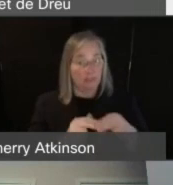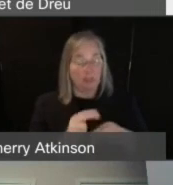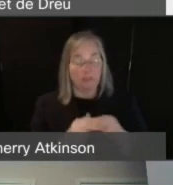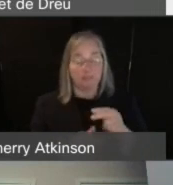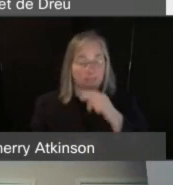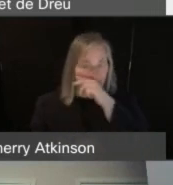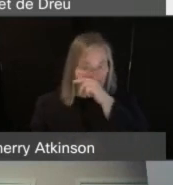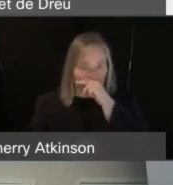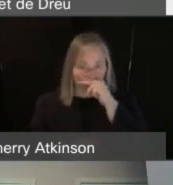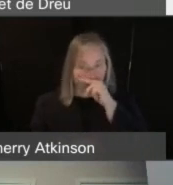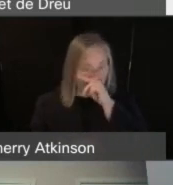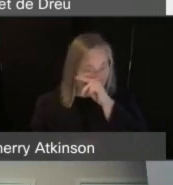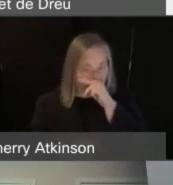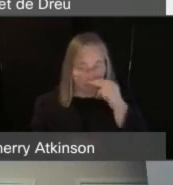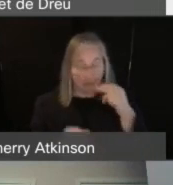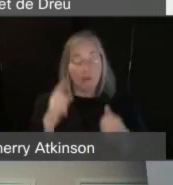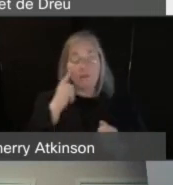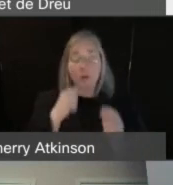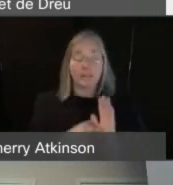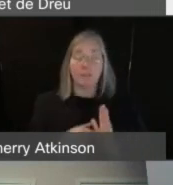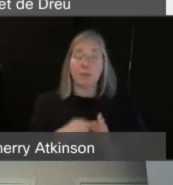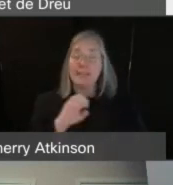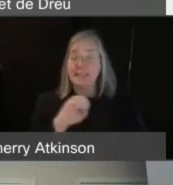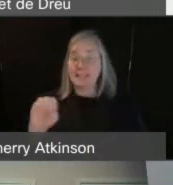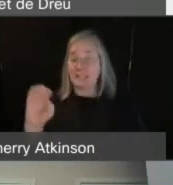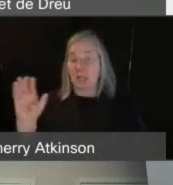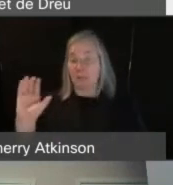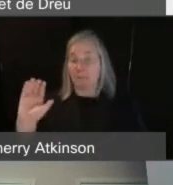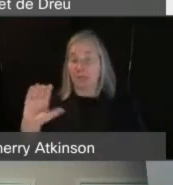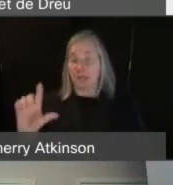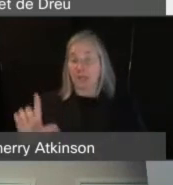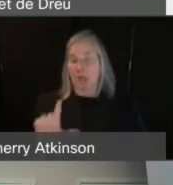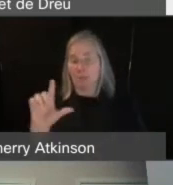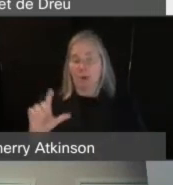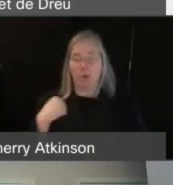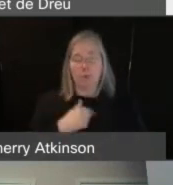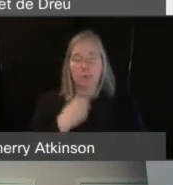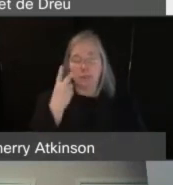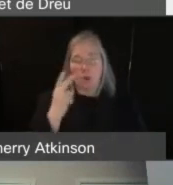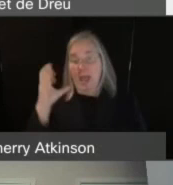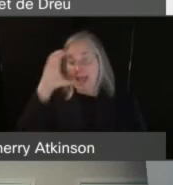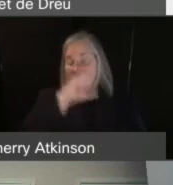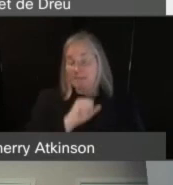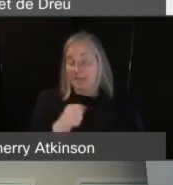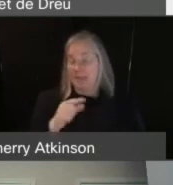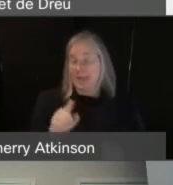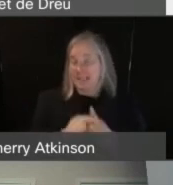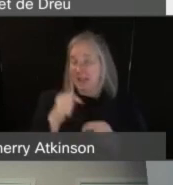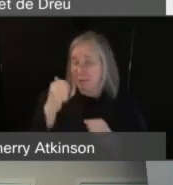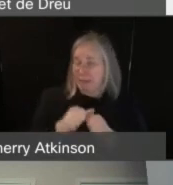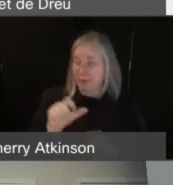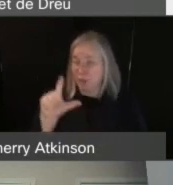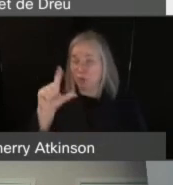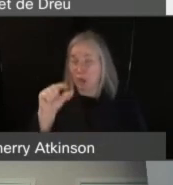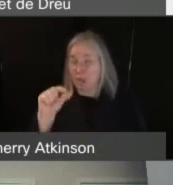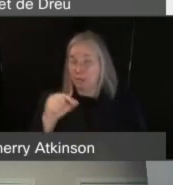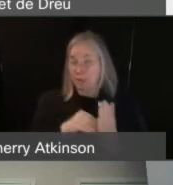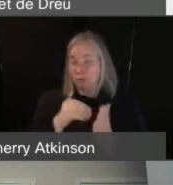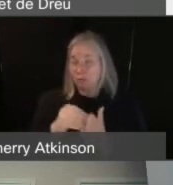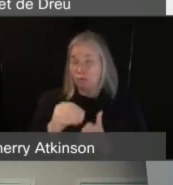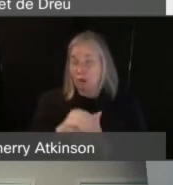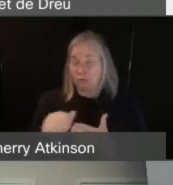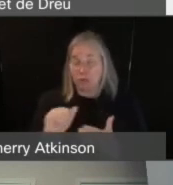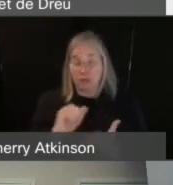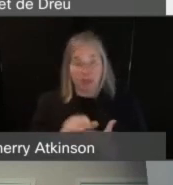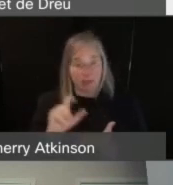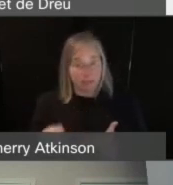example, the East Columbia Library, which we saw an estimate of, as I recall, $20 million. Does that have